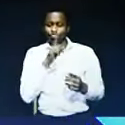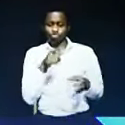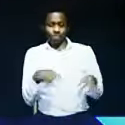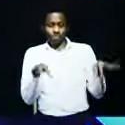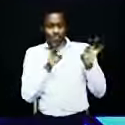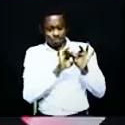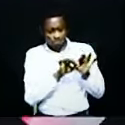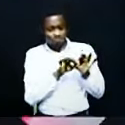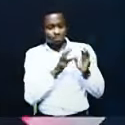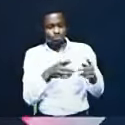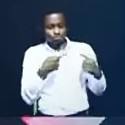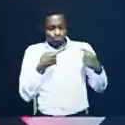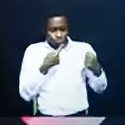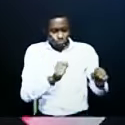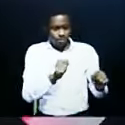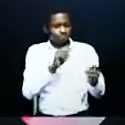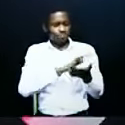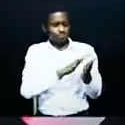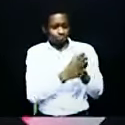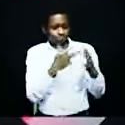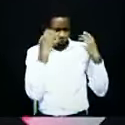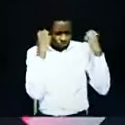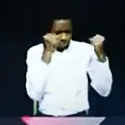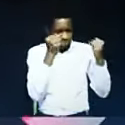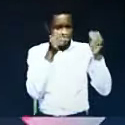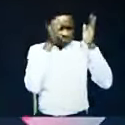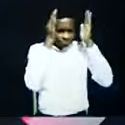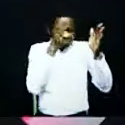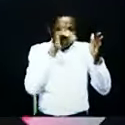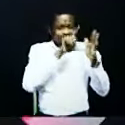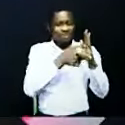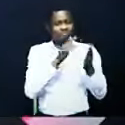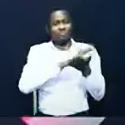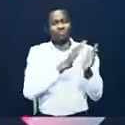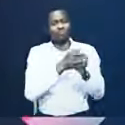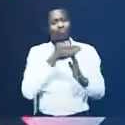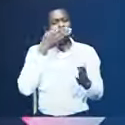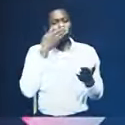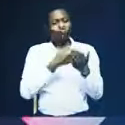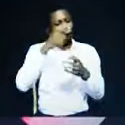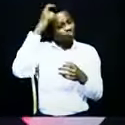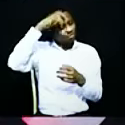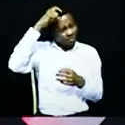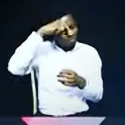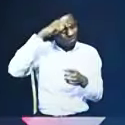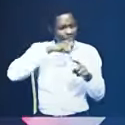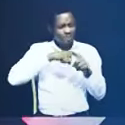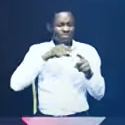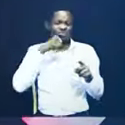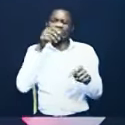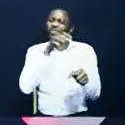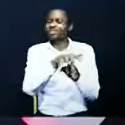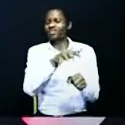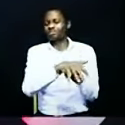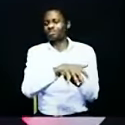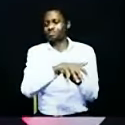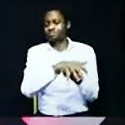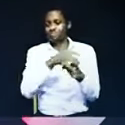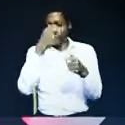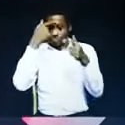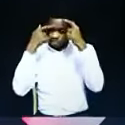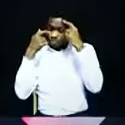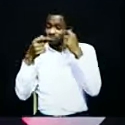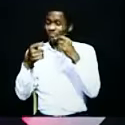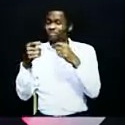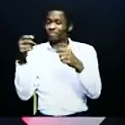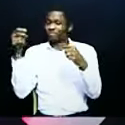it will be see what green pea now been anting yansim. But that alone is no match to the devil. Nanso, and unqua, dear, into me, you know, upon some